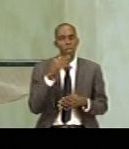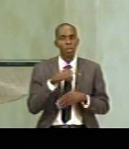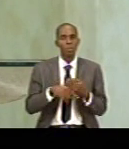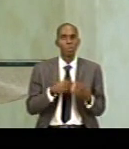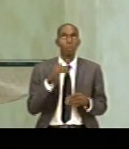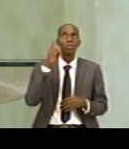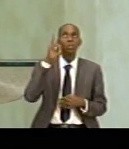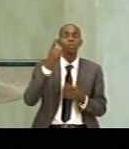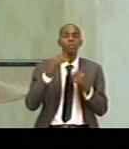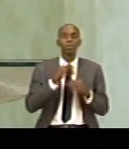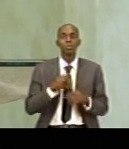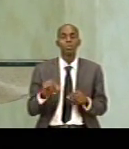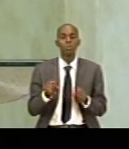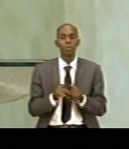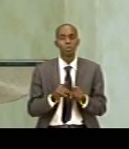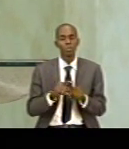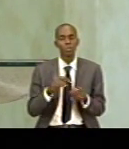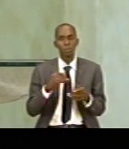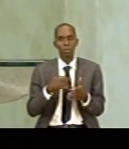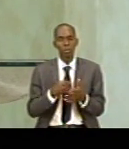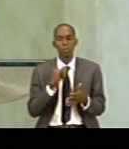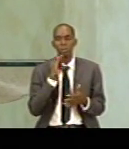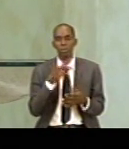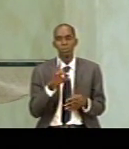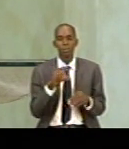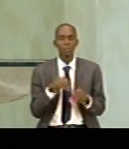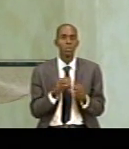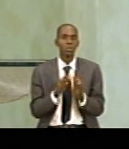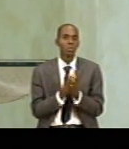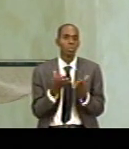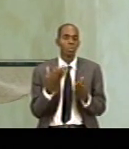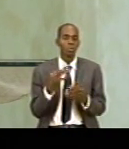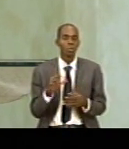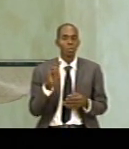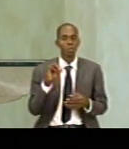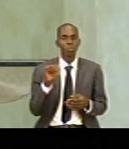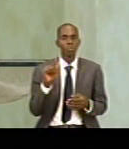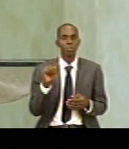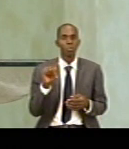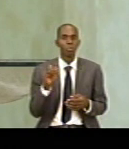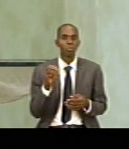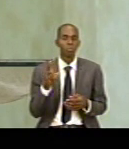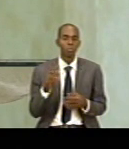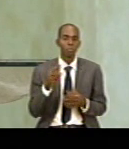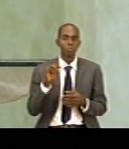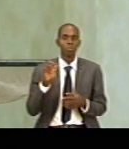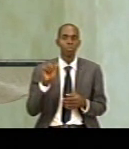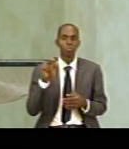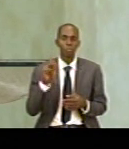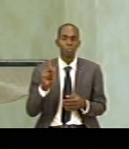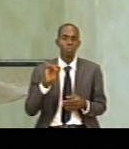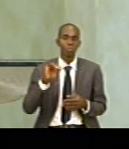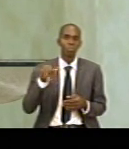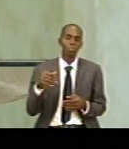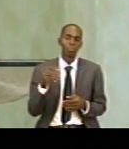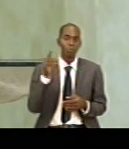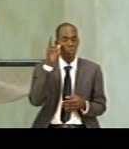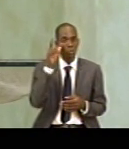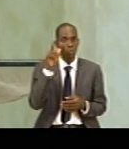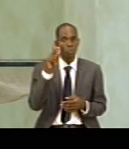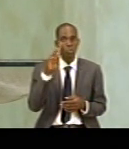and Luke, and other books of the Bible. Here are some of the signs Christ revealed in answering